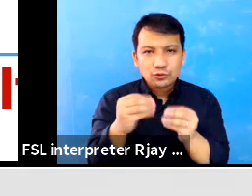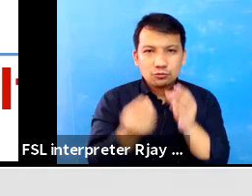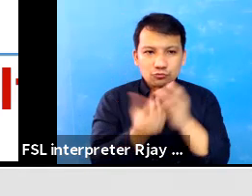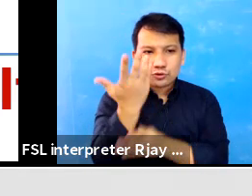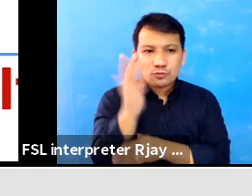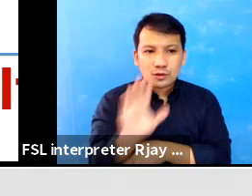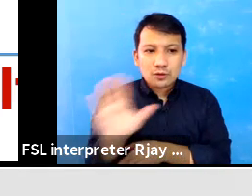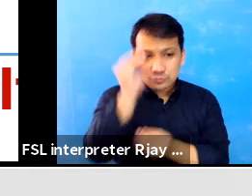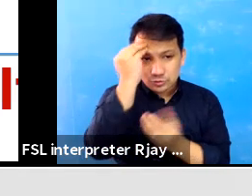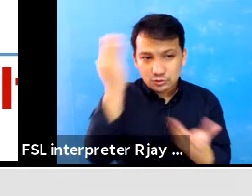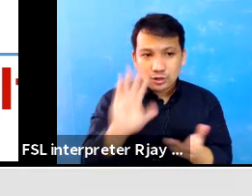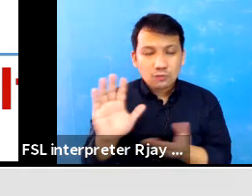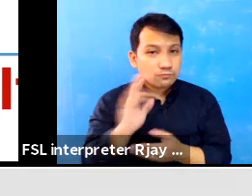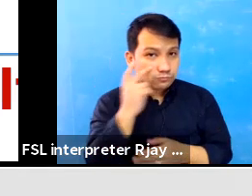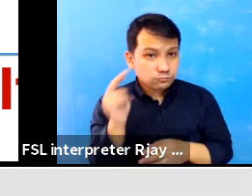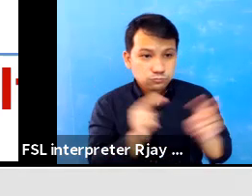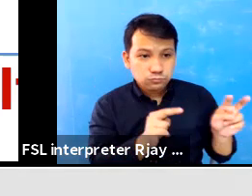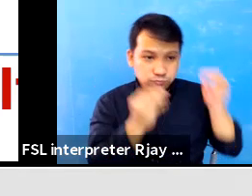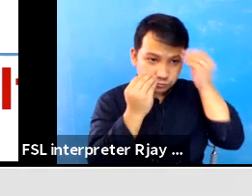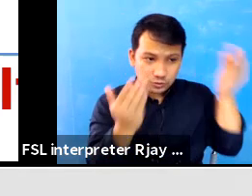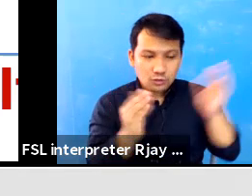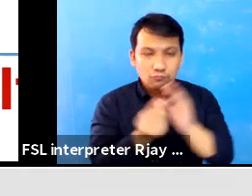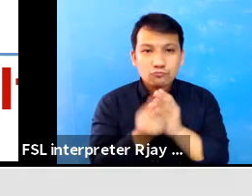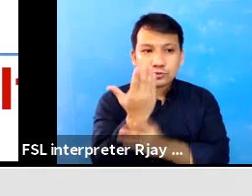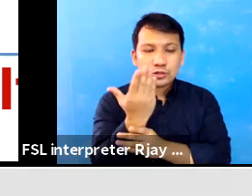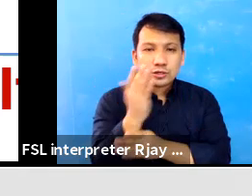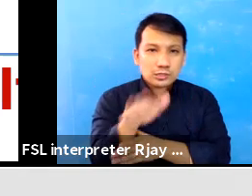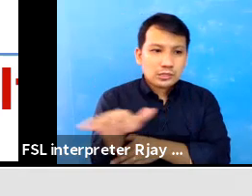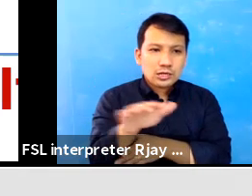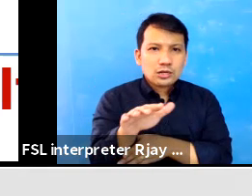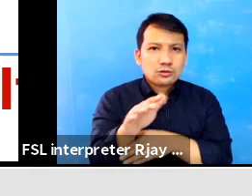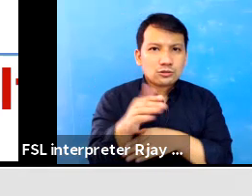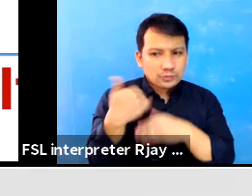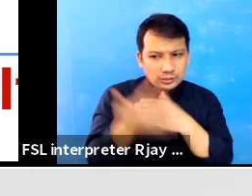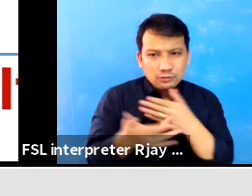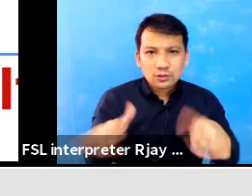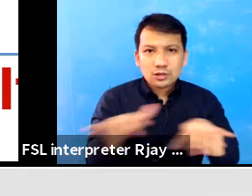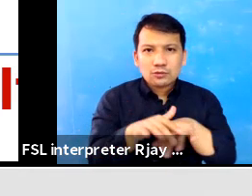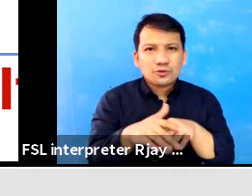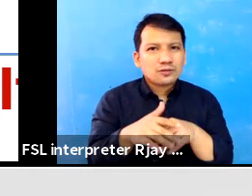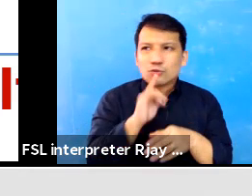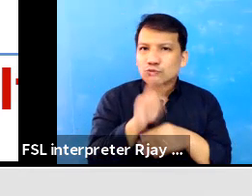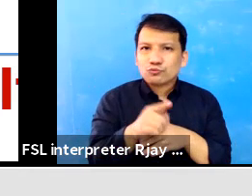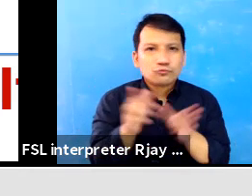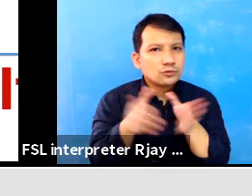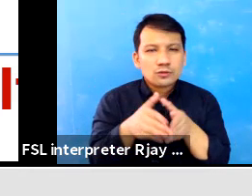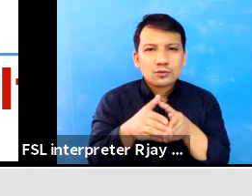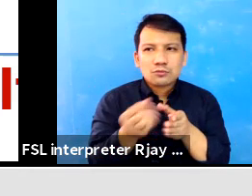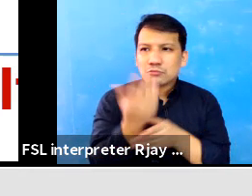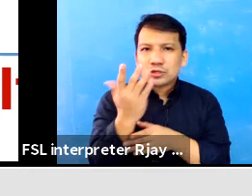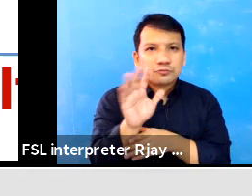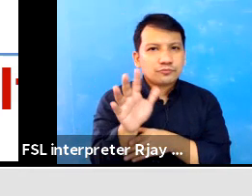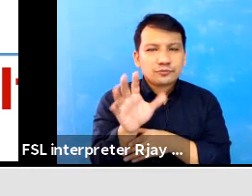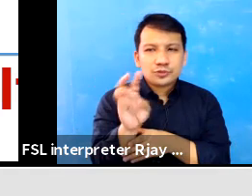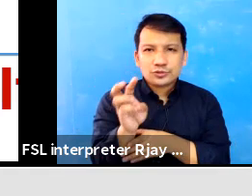on, and in fact, when you look at the growth during the preschool age, it is almost very close to about 50